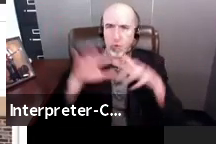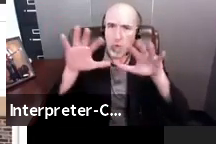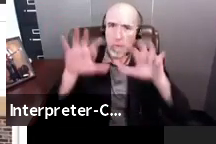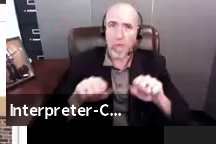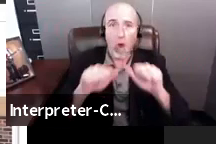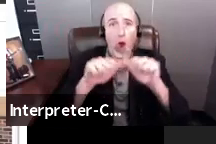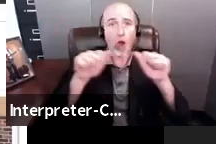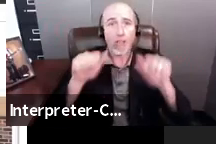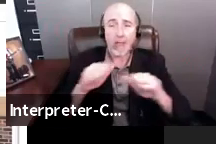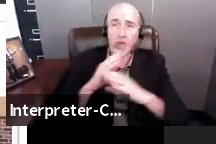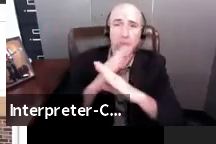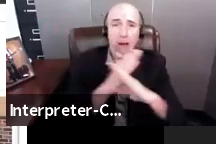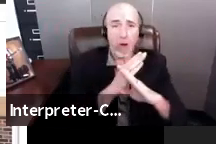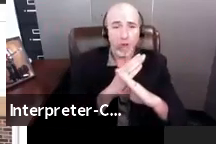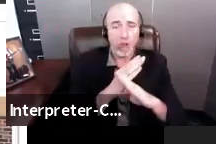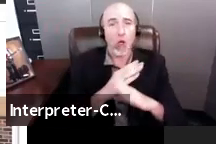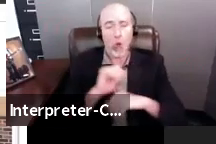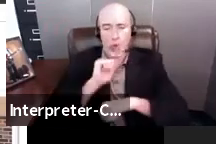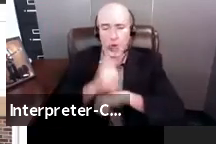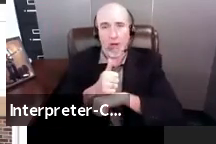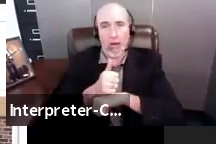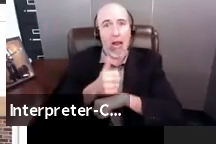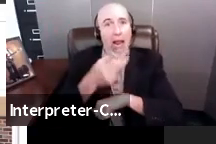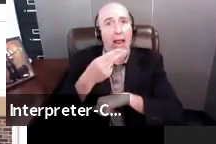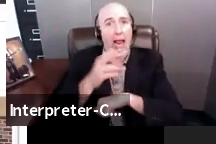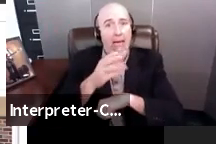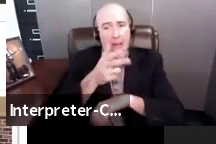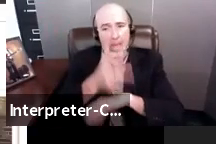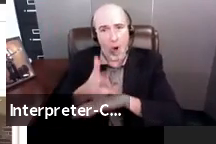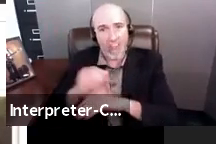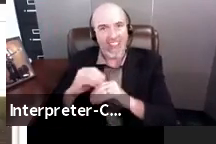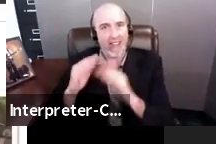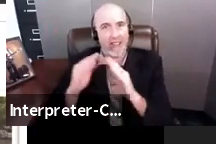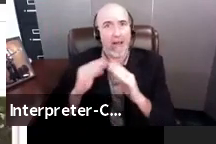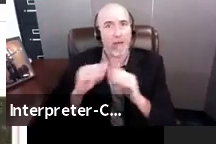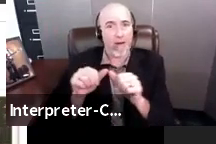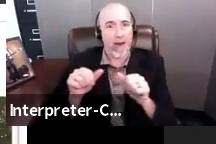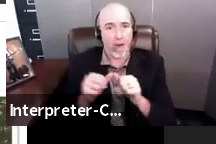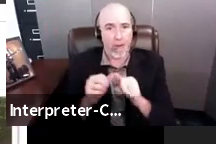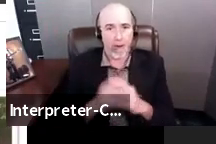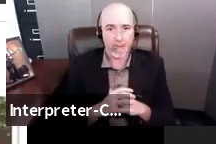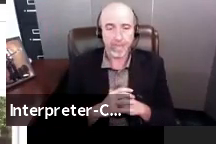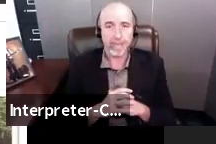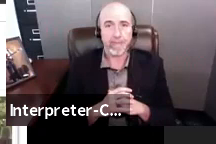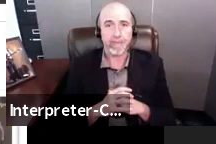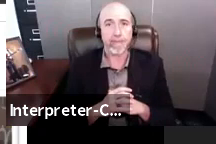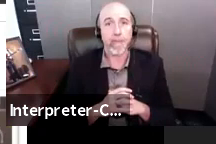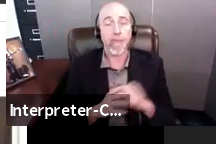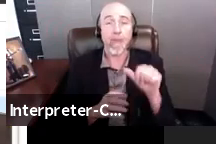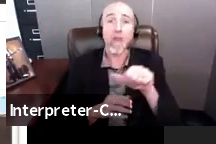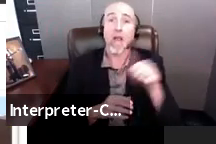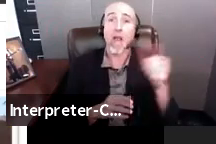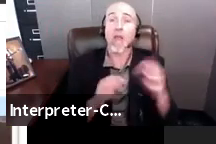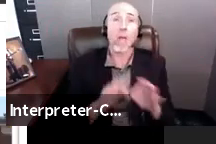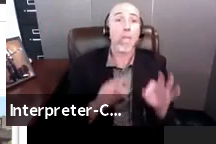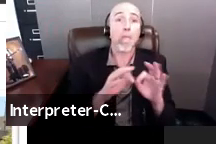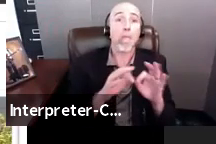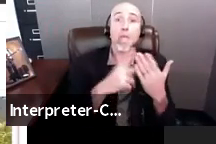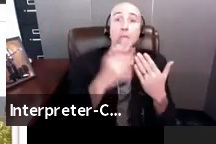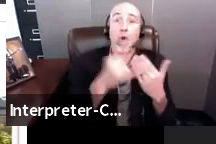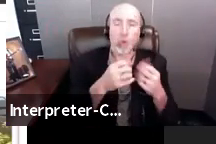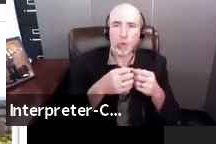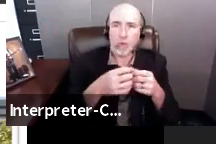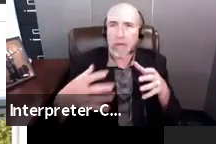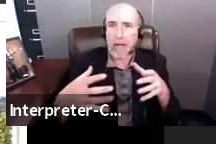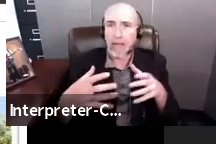well as created reserved handicapped parking spaces in the downtown area. Other important projects were expanded